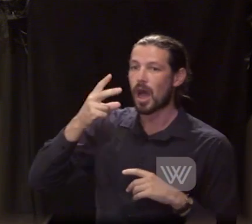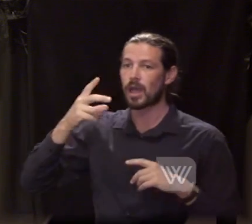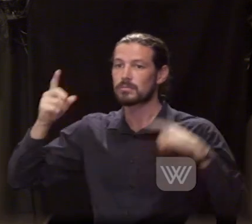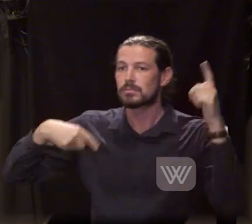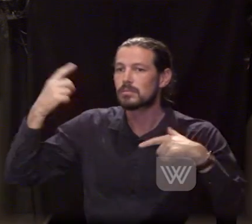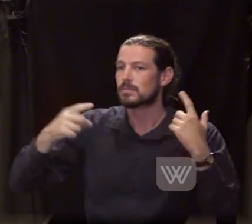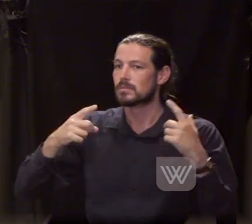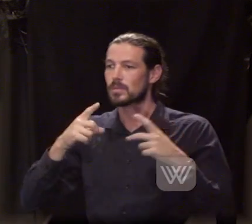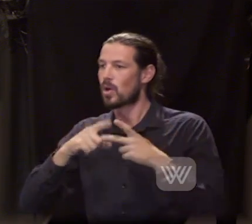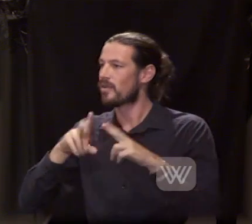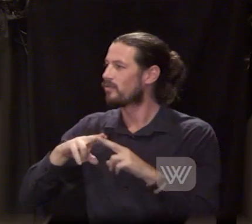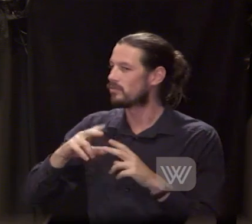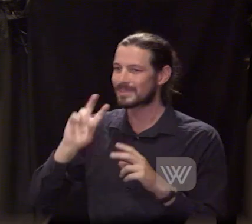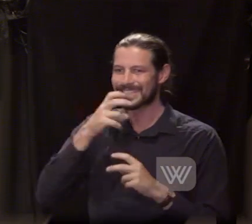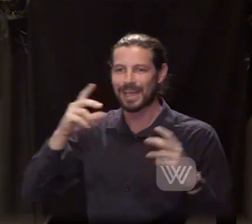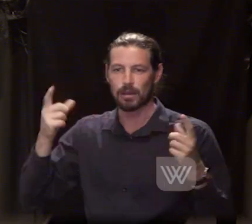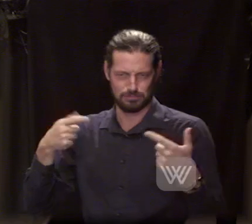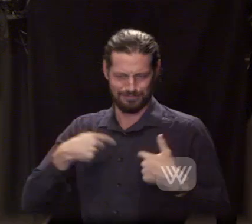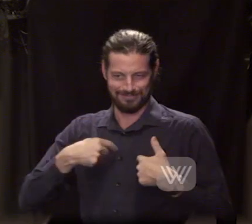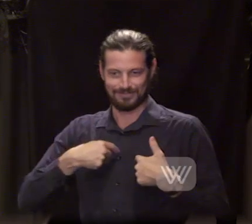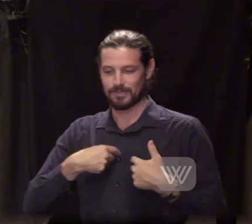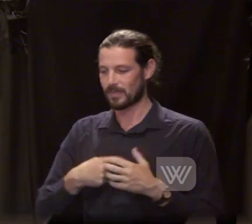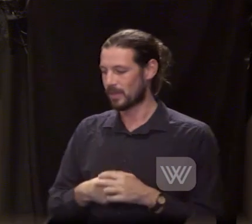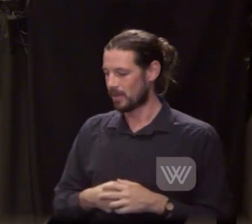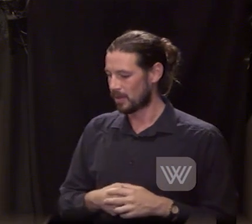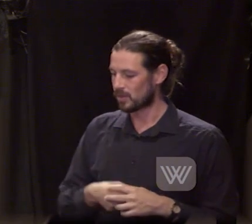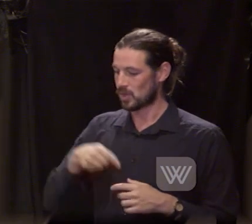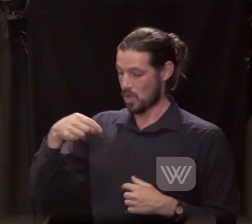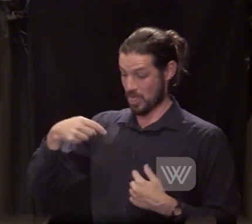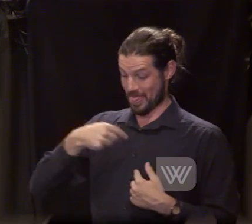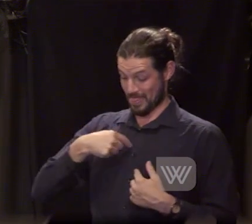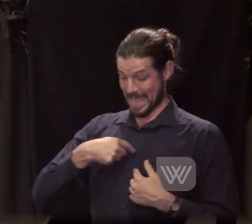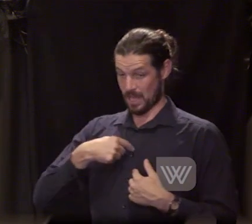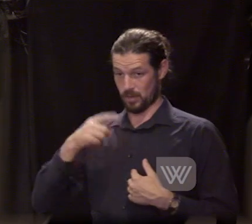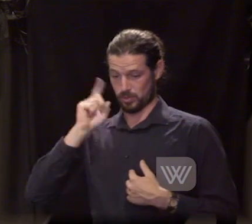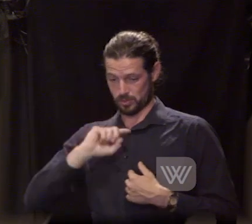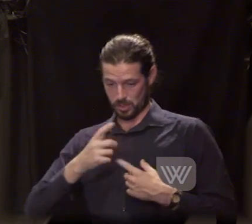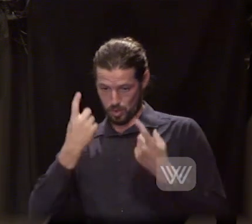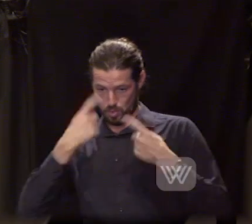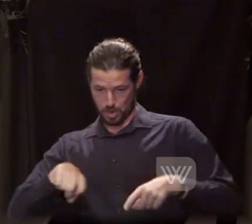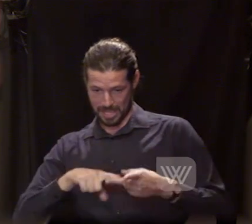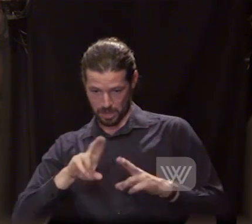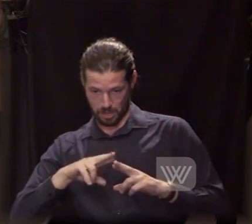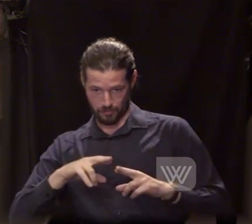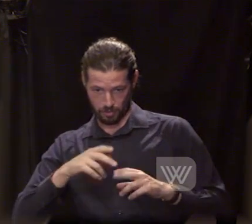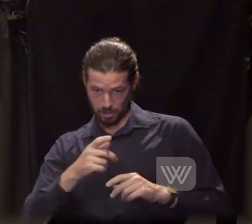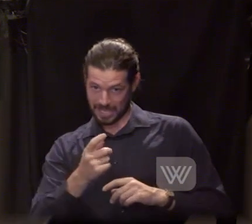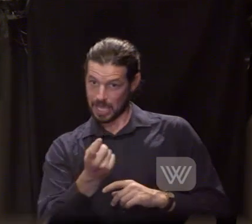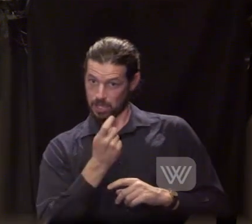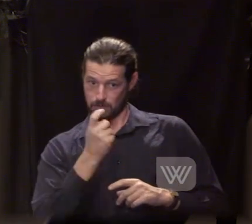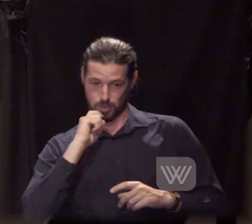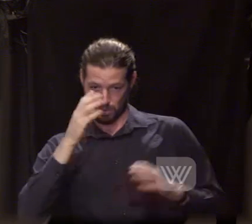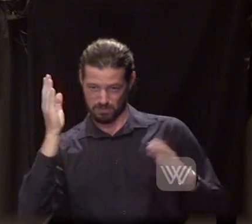on. And they wanted to see if they could predict disagreements or arguments from occurring beforehand and find those